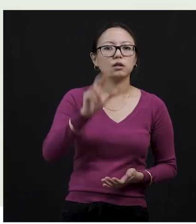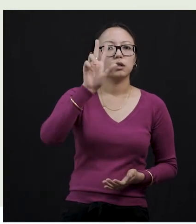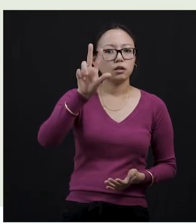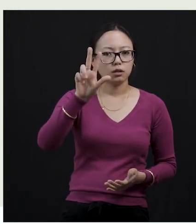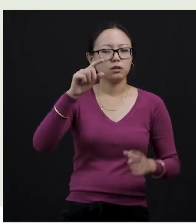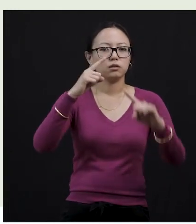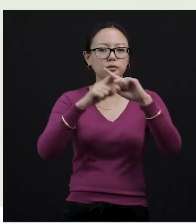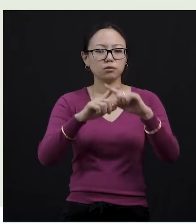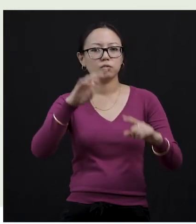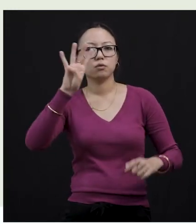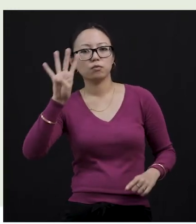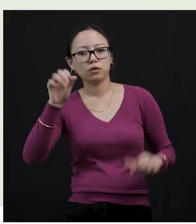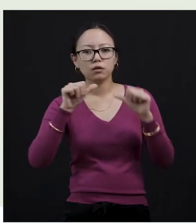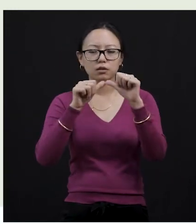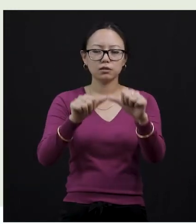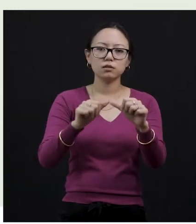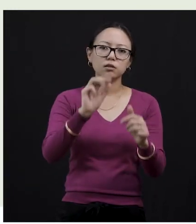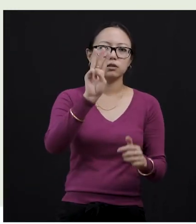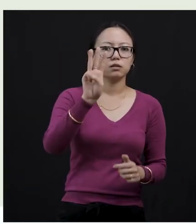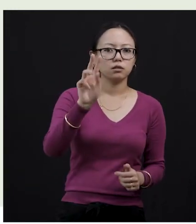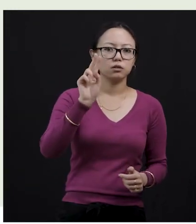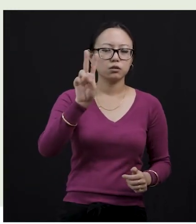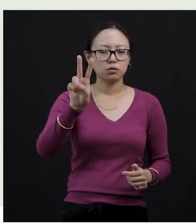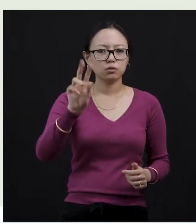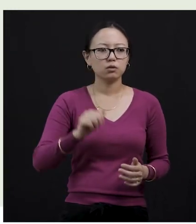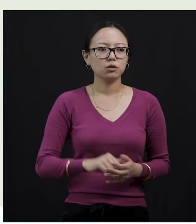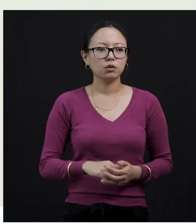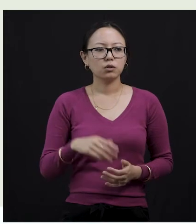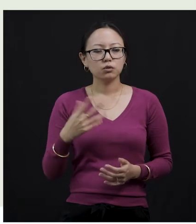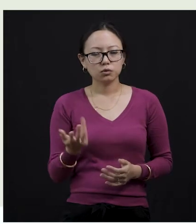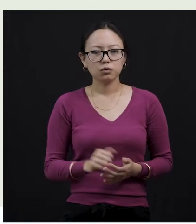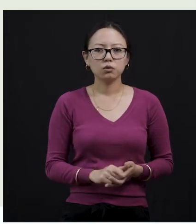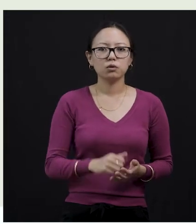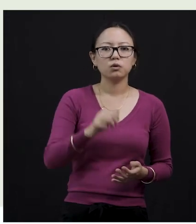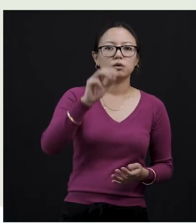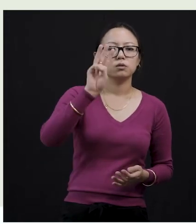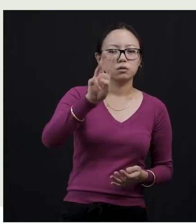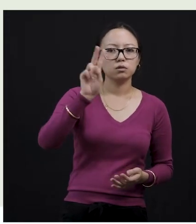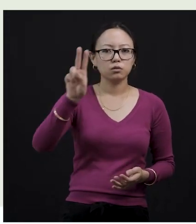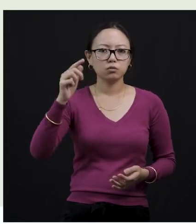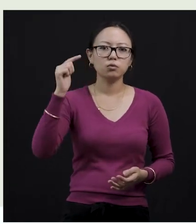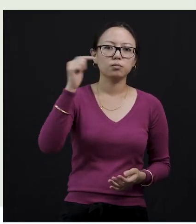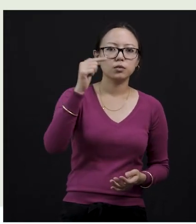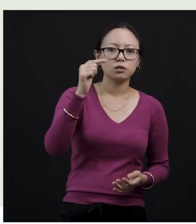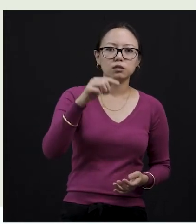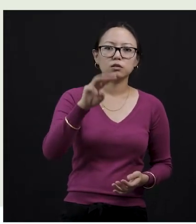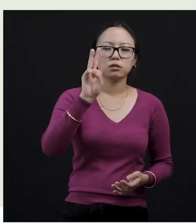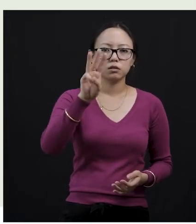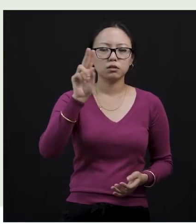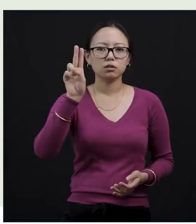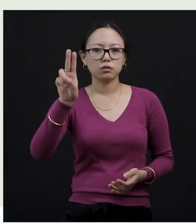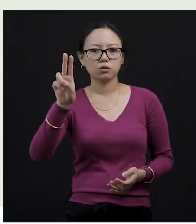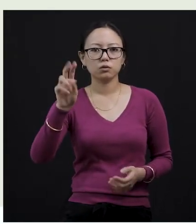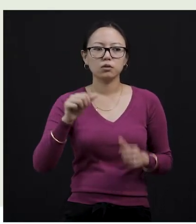4s are, how much it will be? 32, right? So when you will minus them, you will get 0.